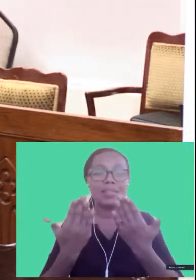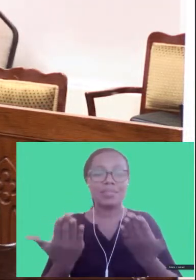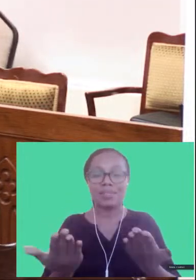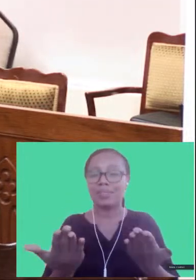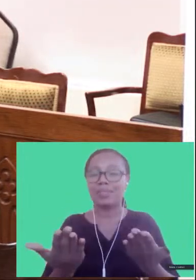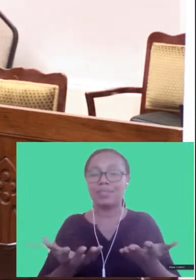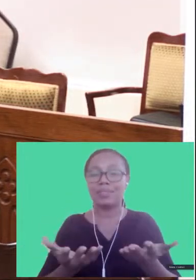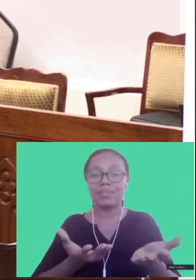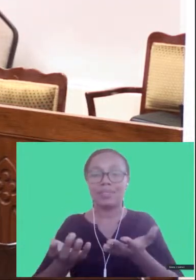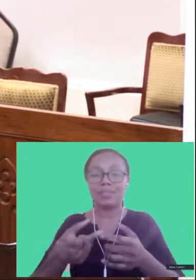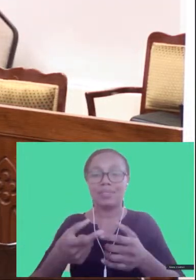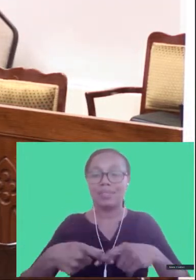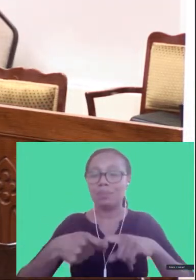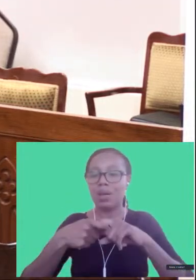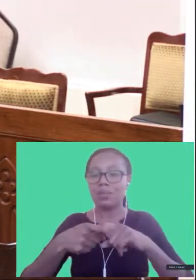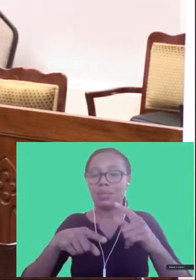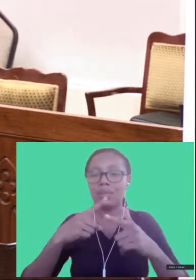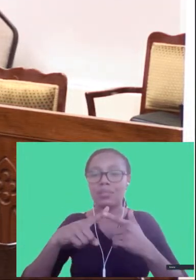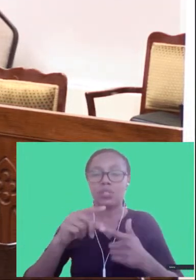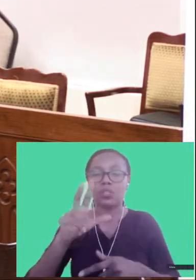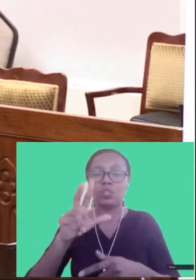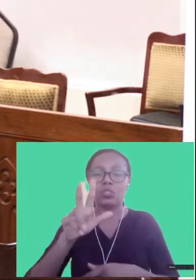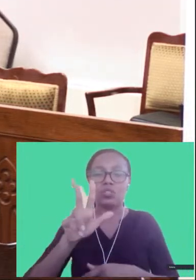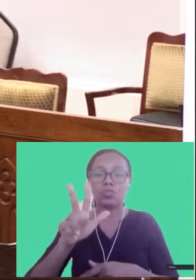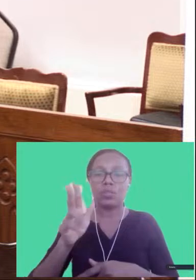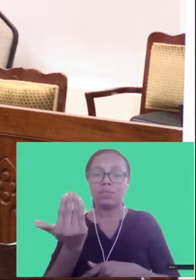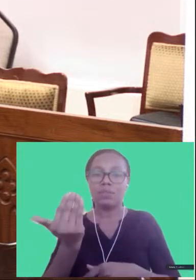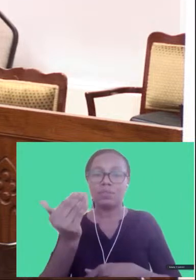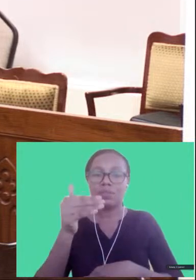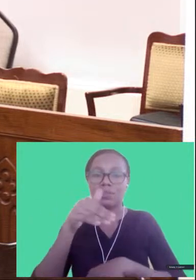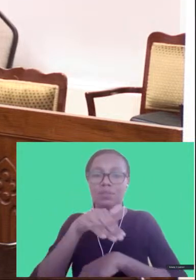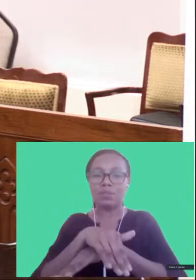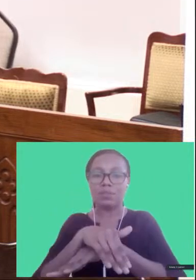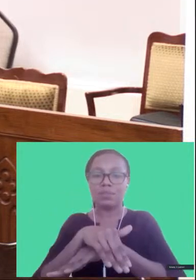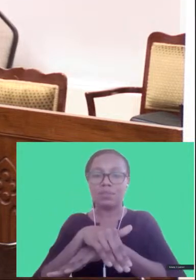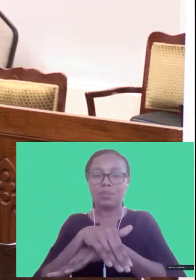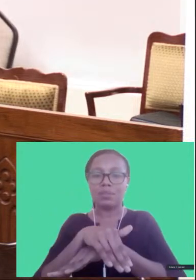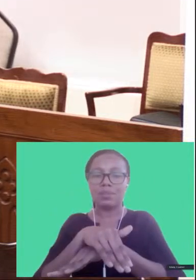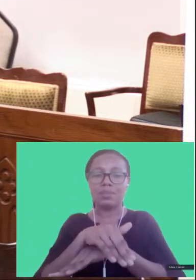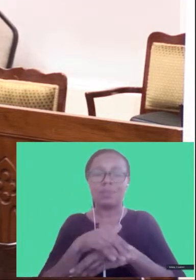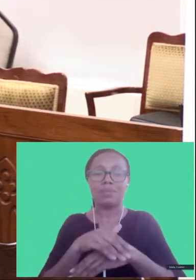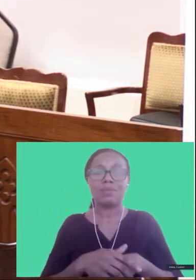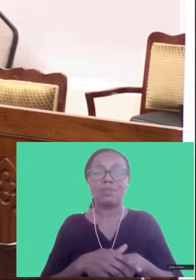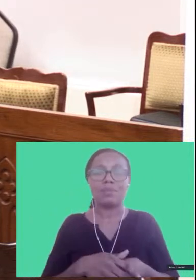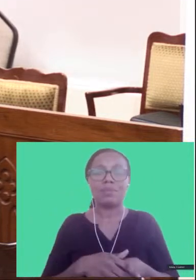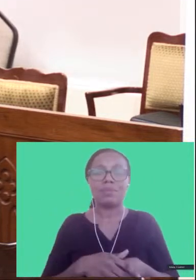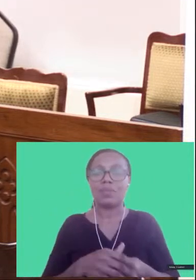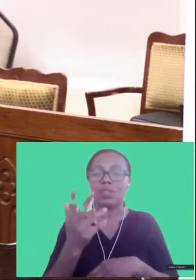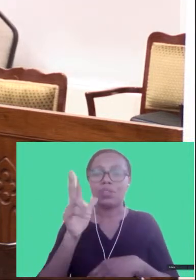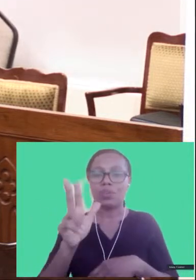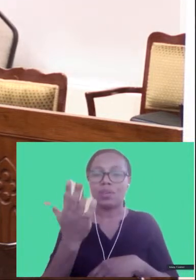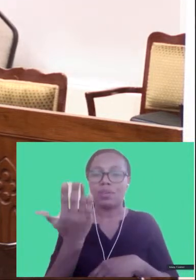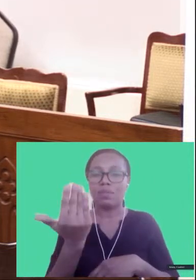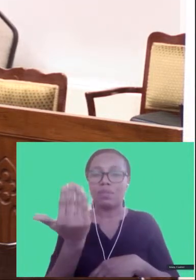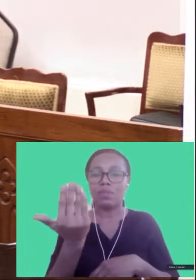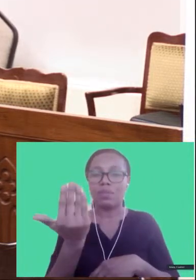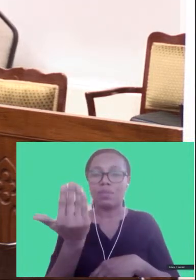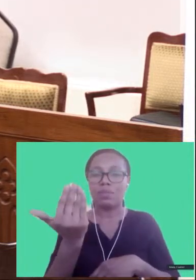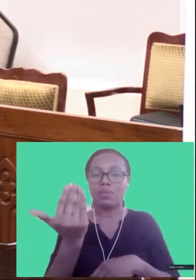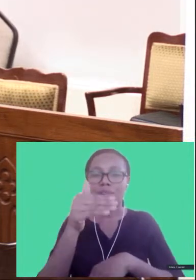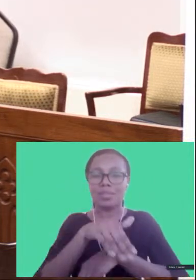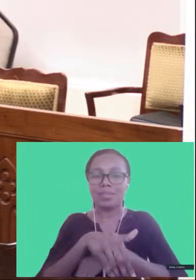Postponed until 3. Oh, okay. Beg to move that you report progress to His Honor the Speaker,